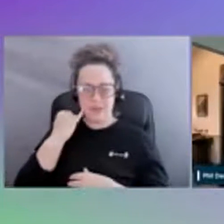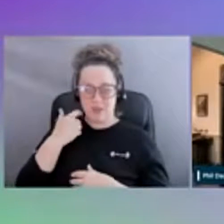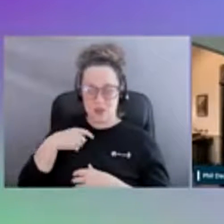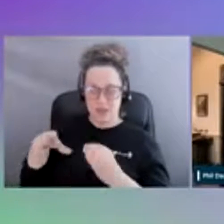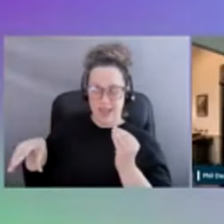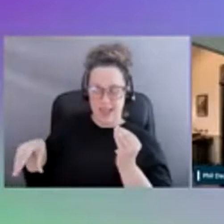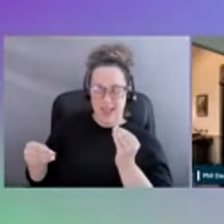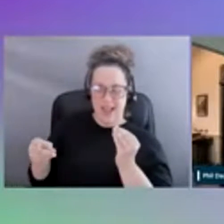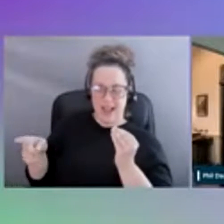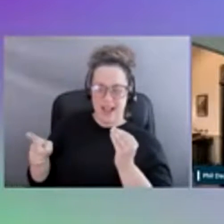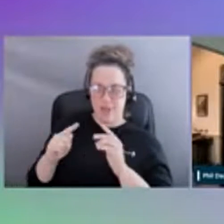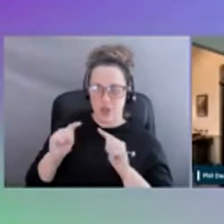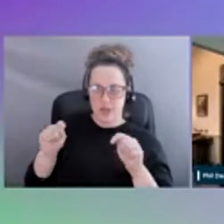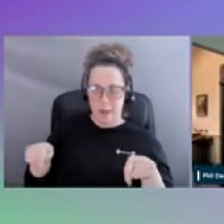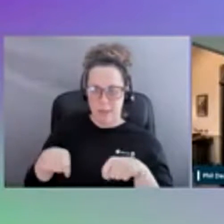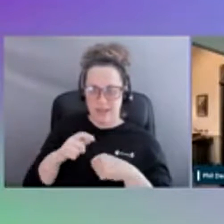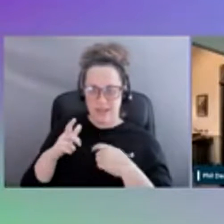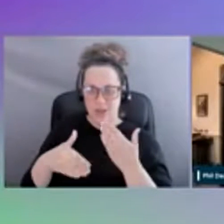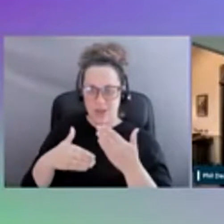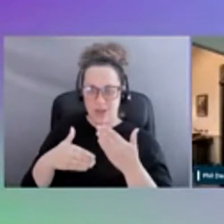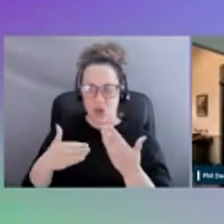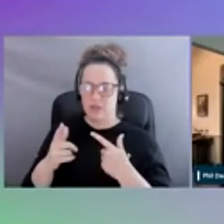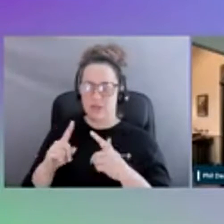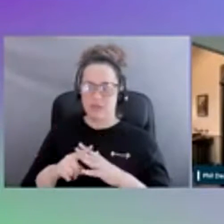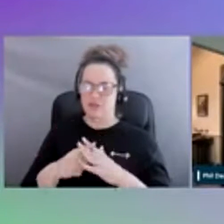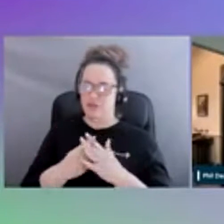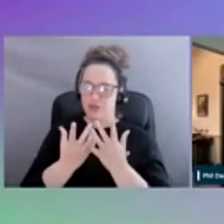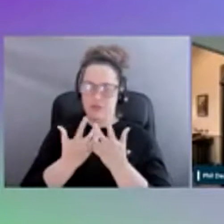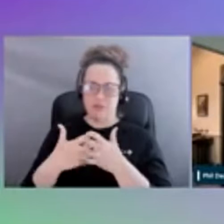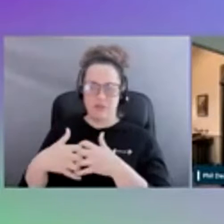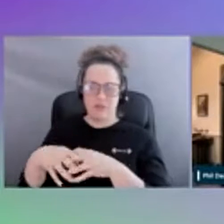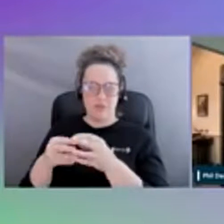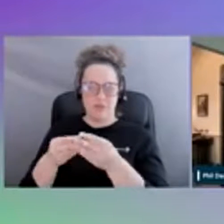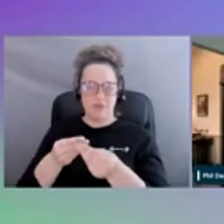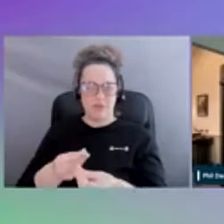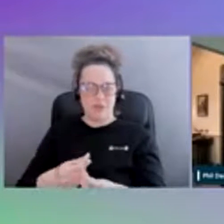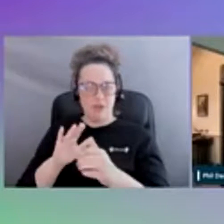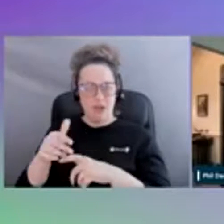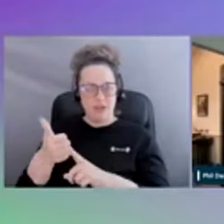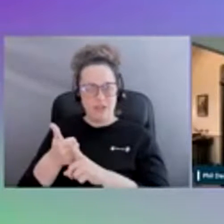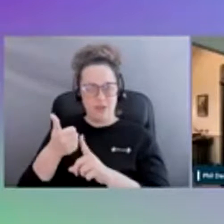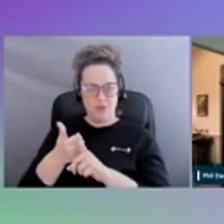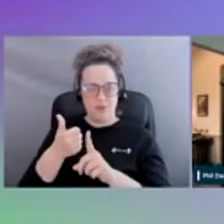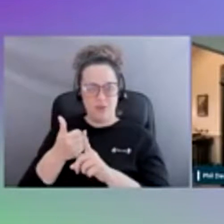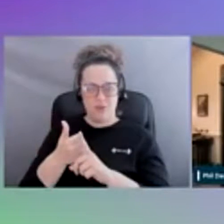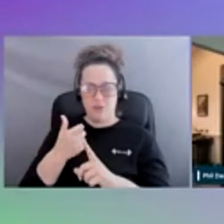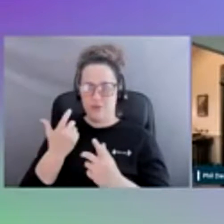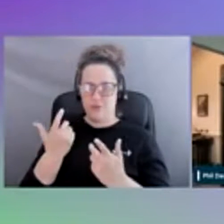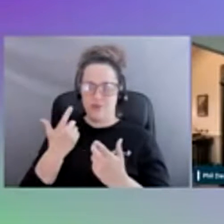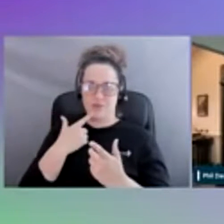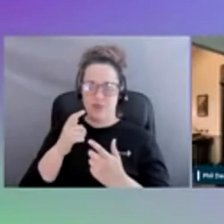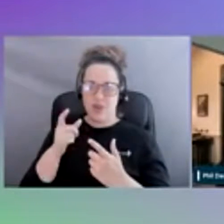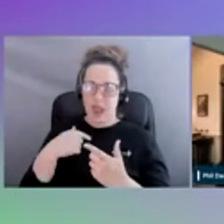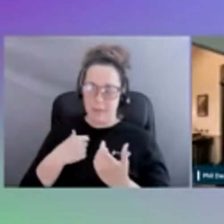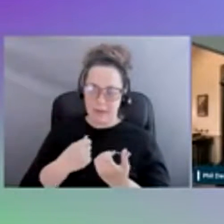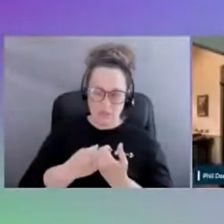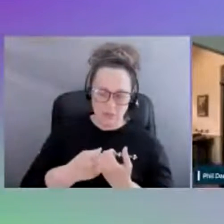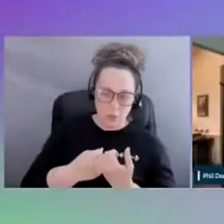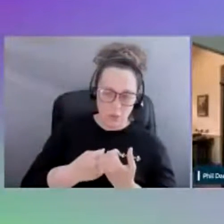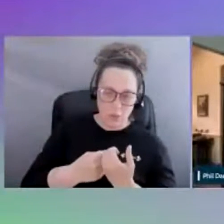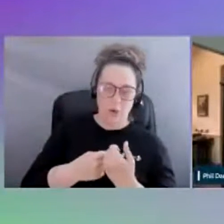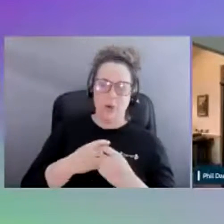add it into their templates and their processes, it starts to run on its own. And look, ideally you're there to support